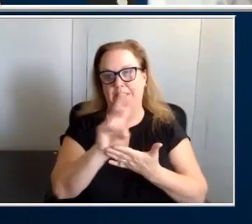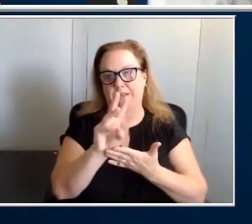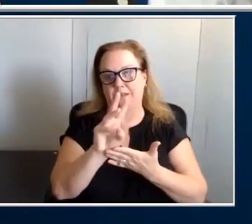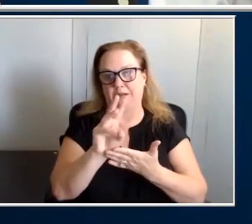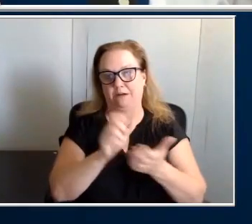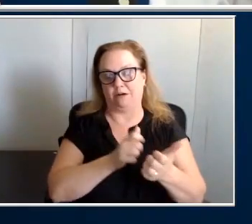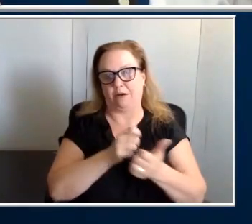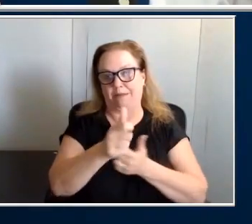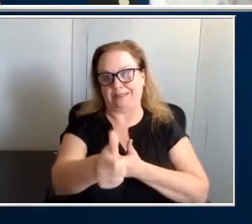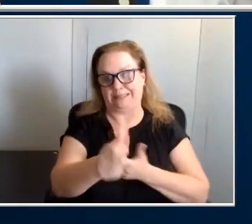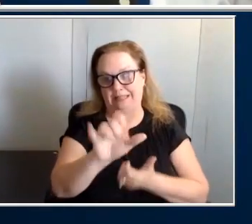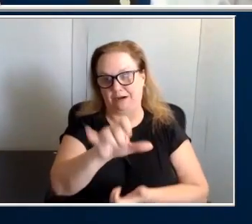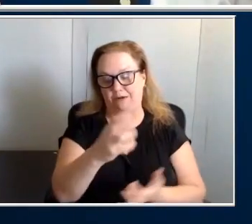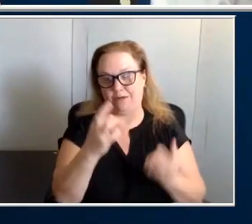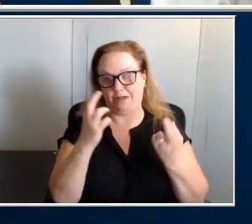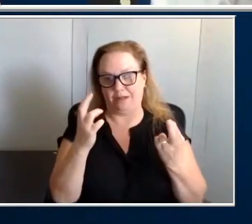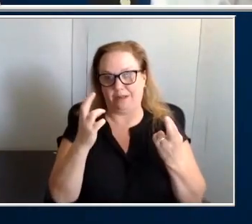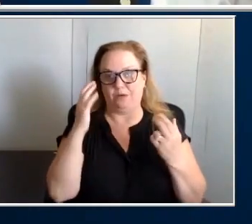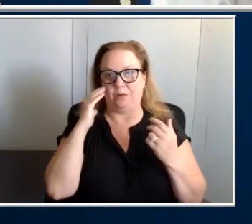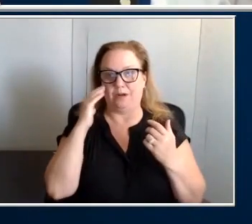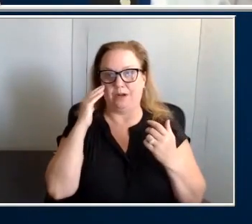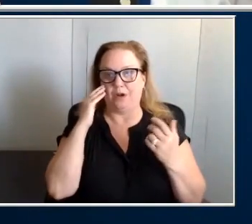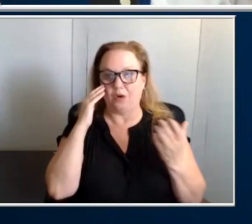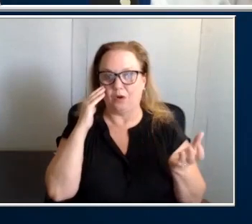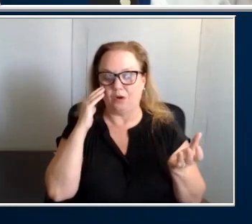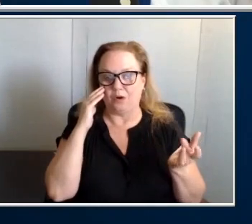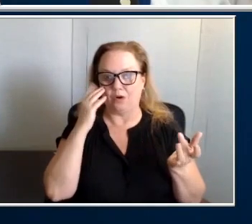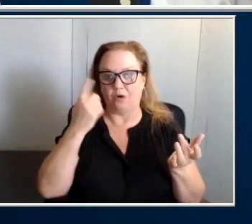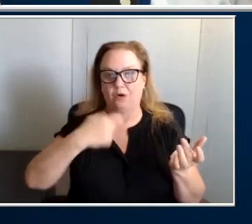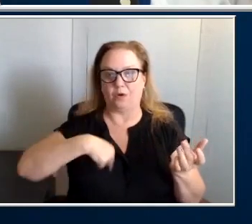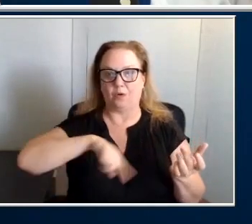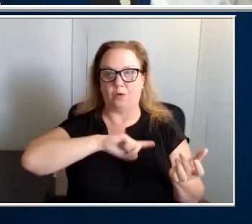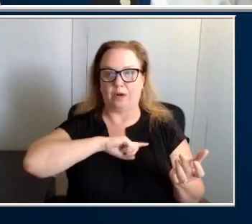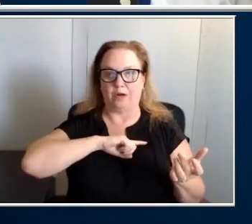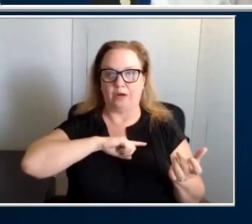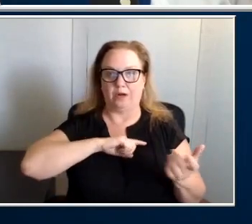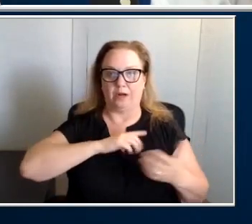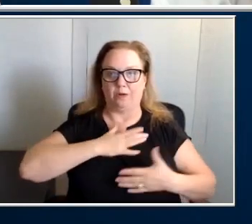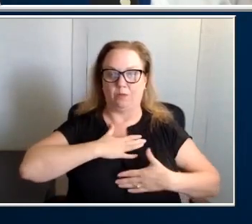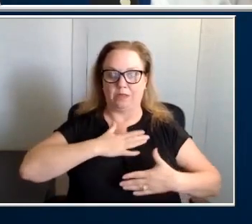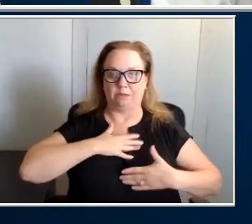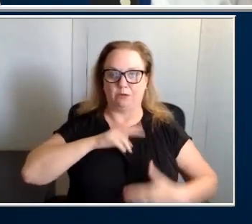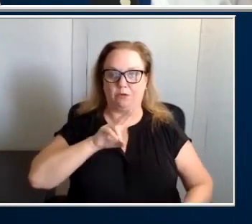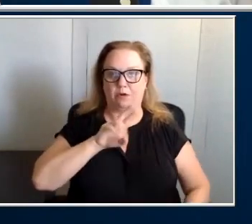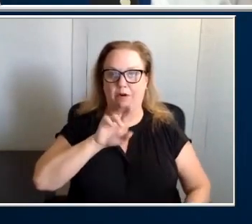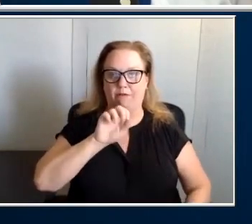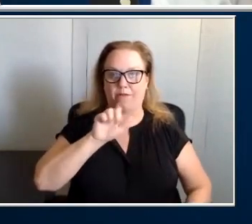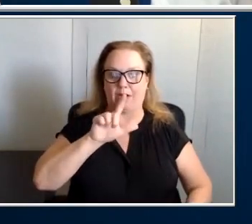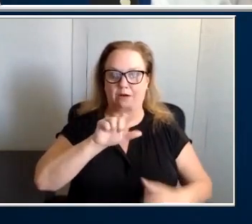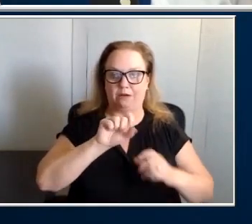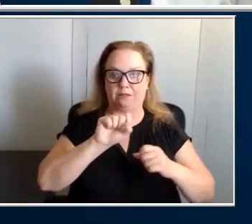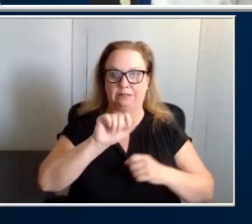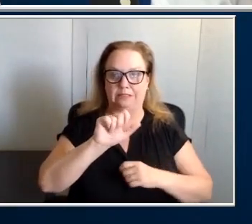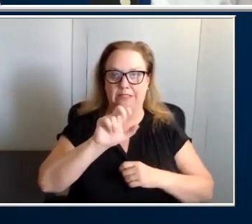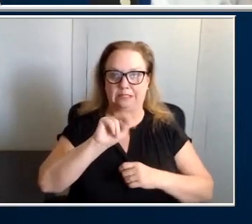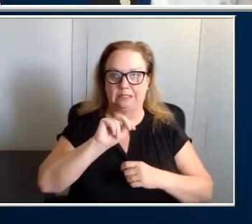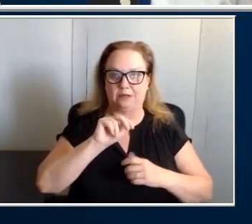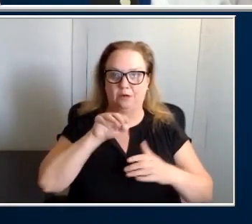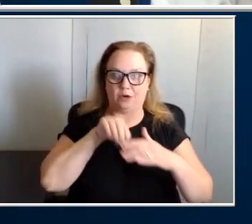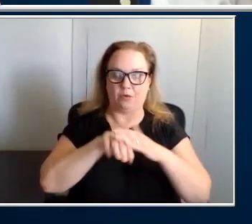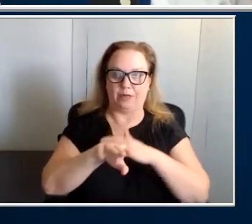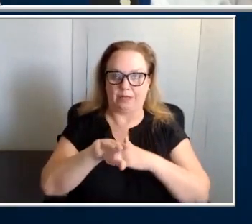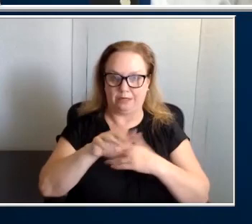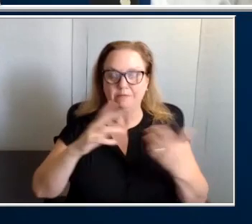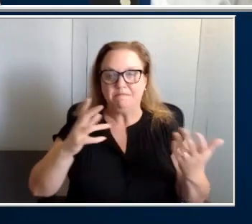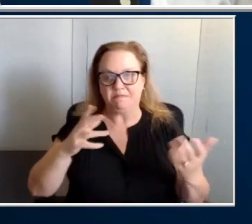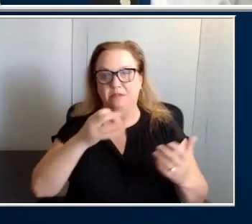longer. But we know that we either are in respiratory viral season or coming out of it or going into it, and soon